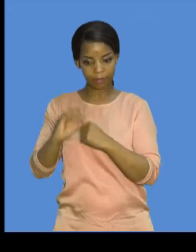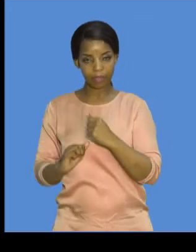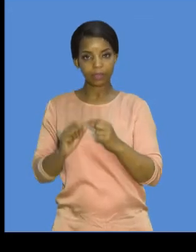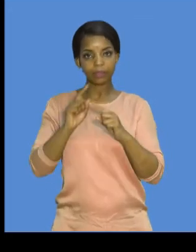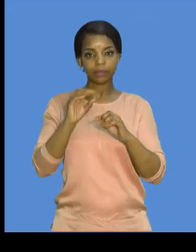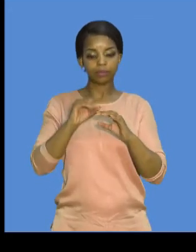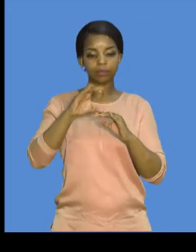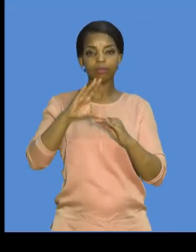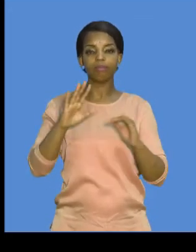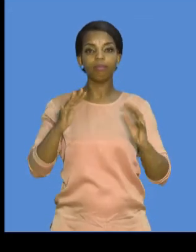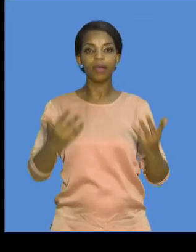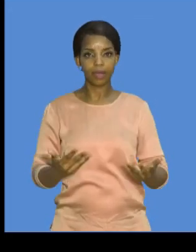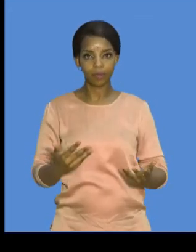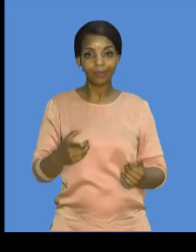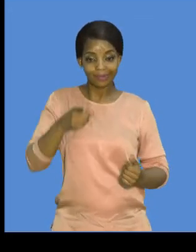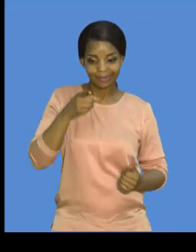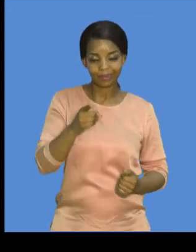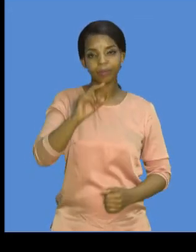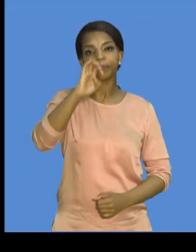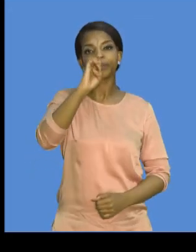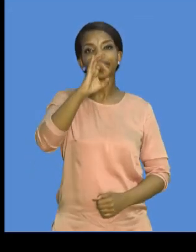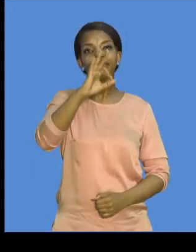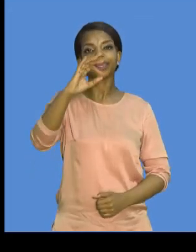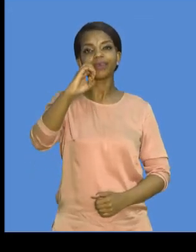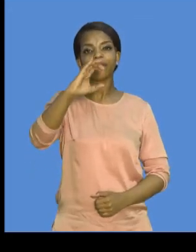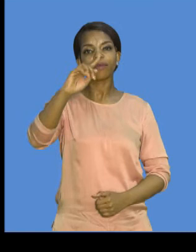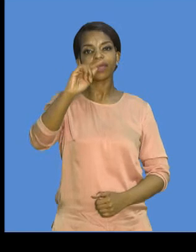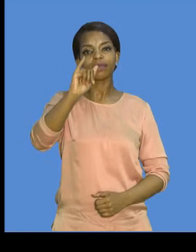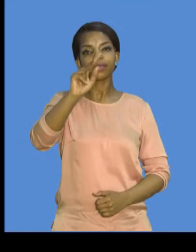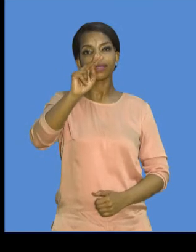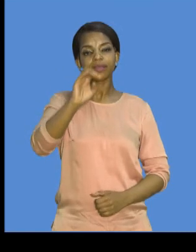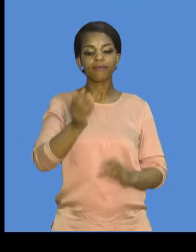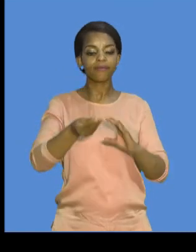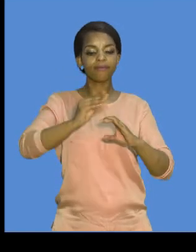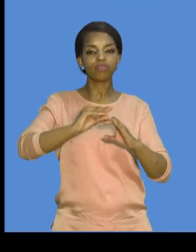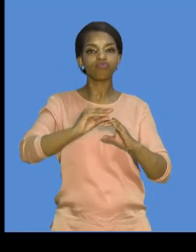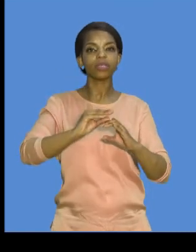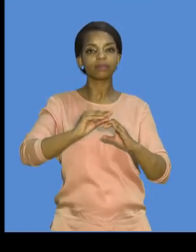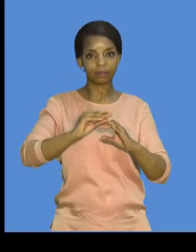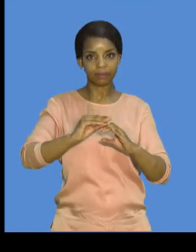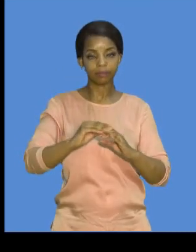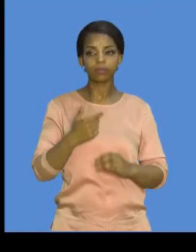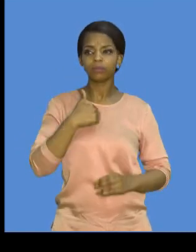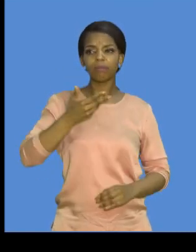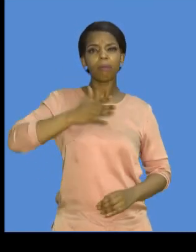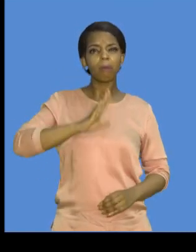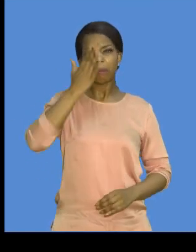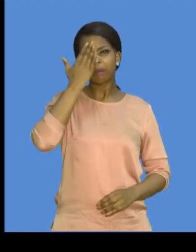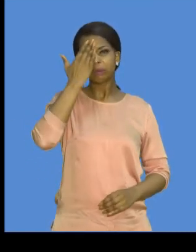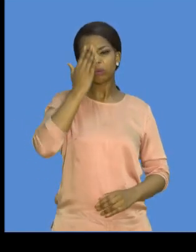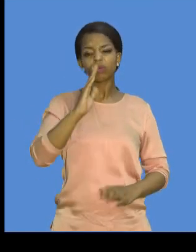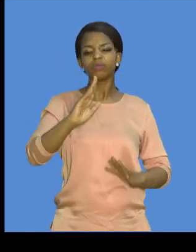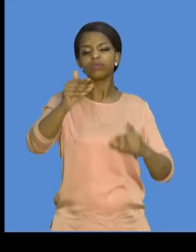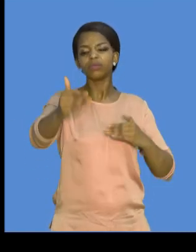an effective interest rate. So what would this mean? If I want to know how much money she will have after